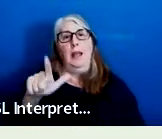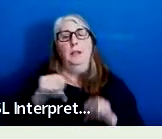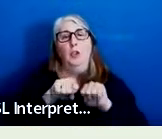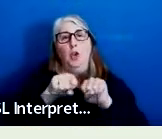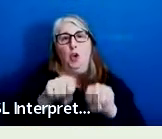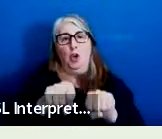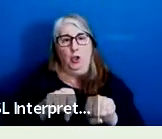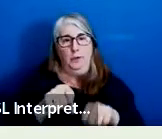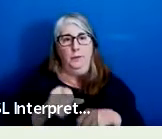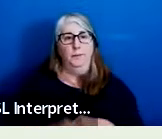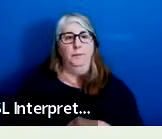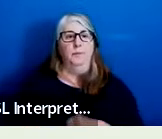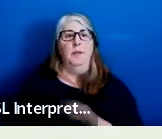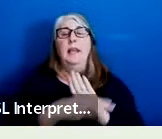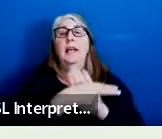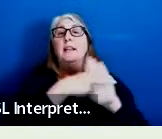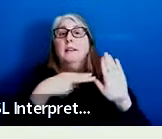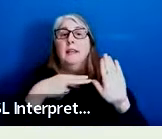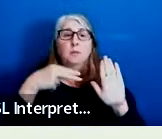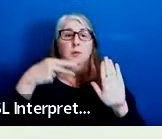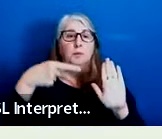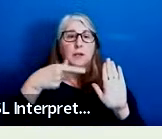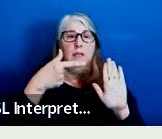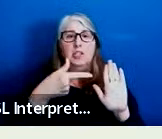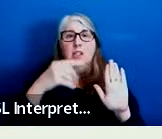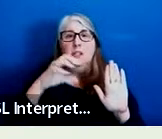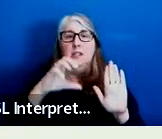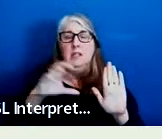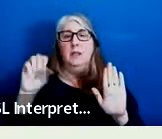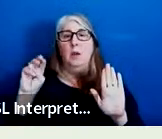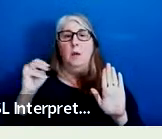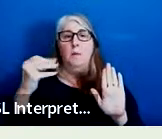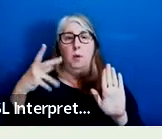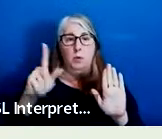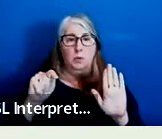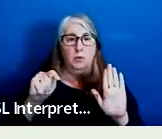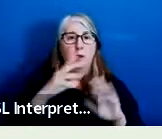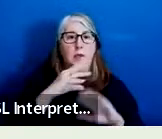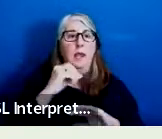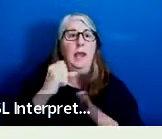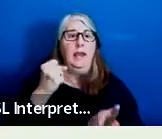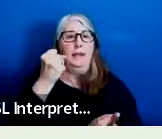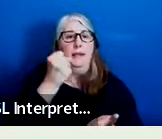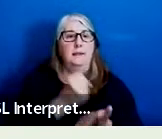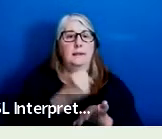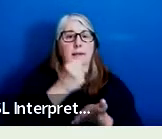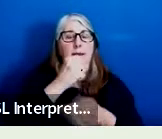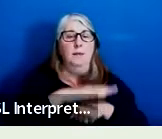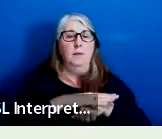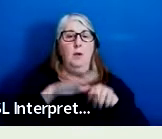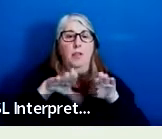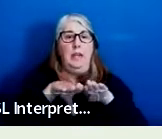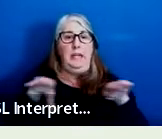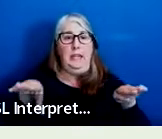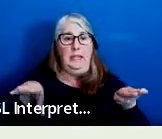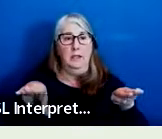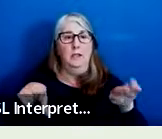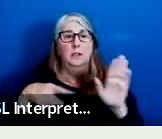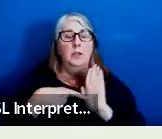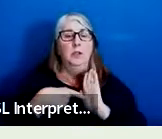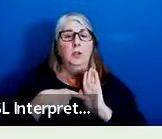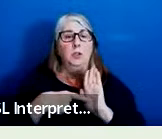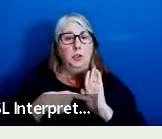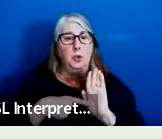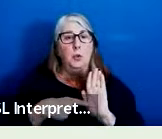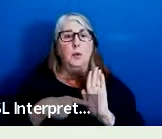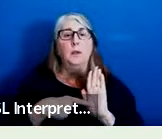It's clearly labeled with PGC compost and a hot stamp on its lid indicating some